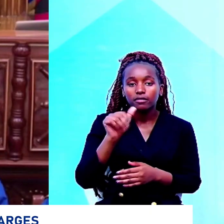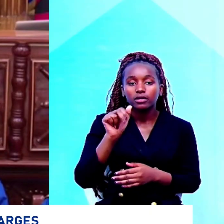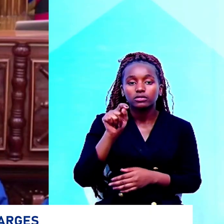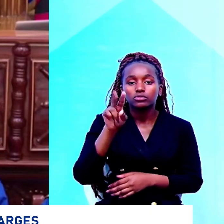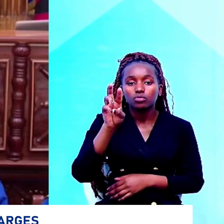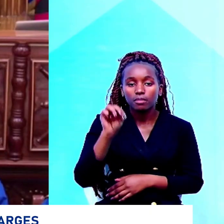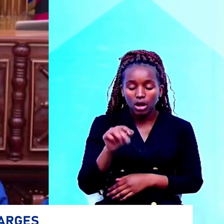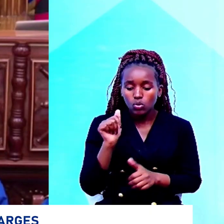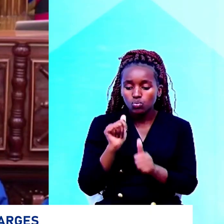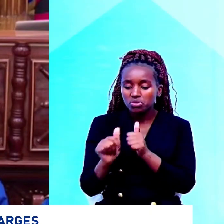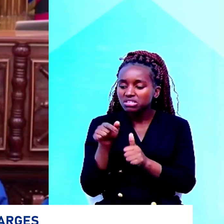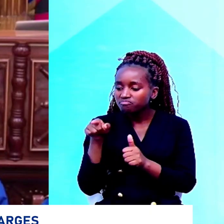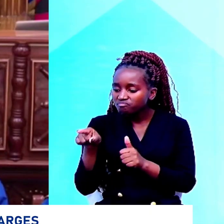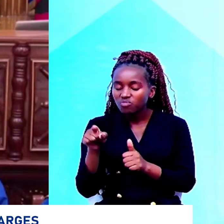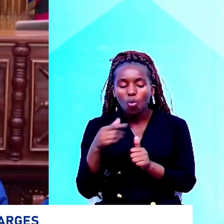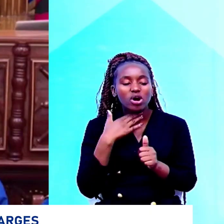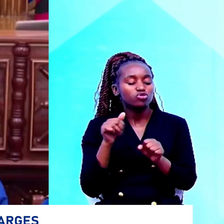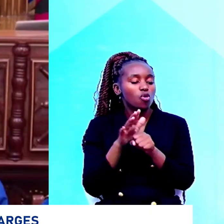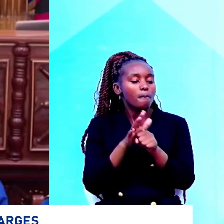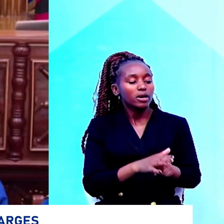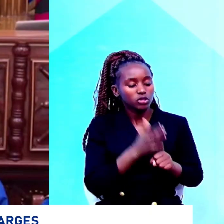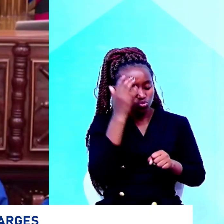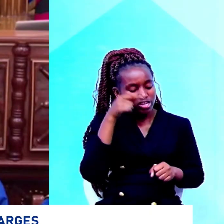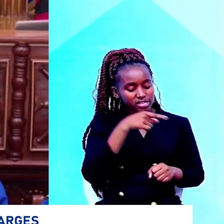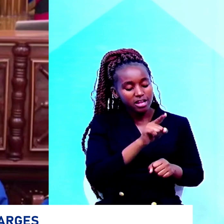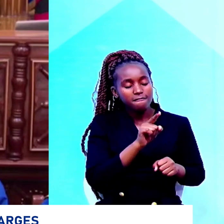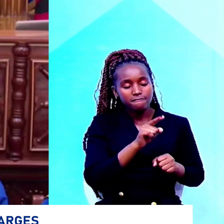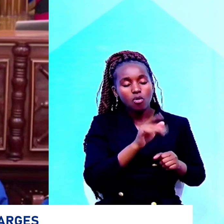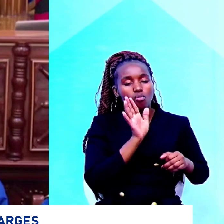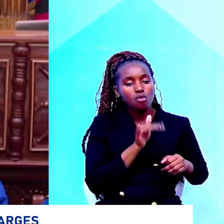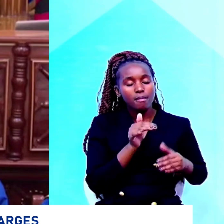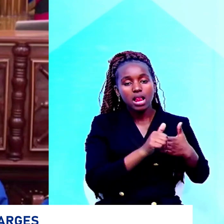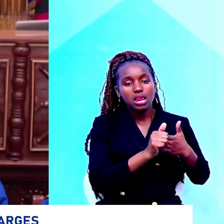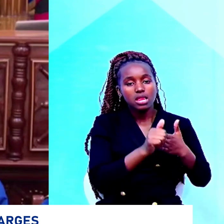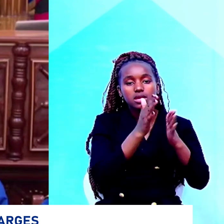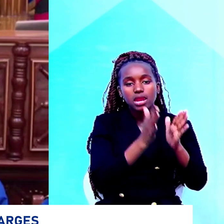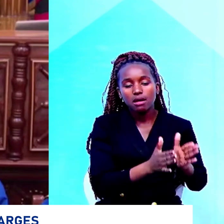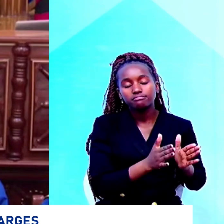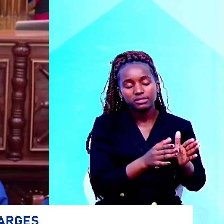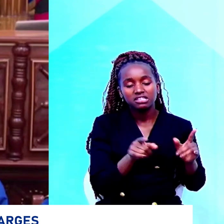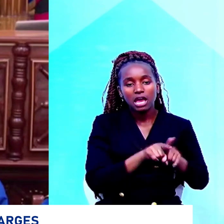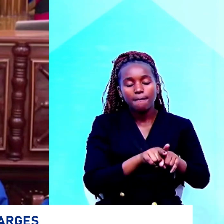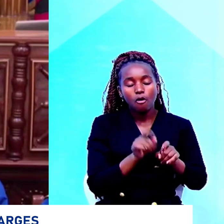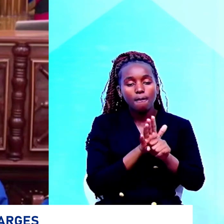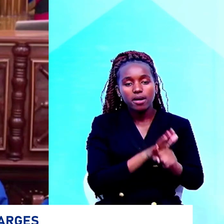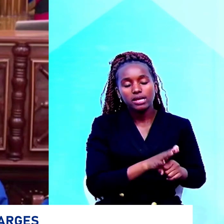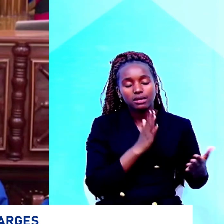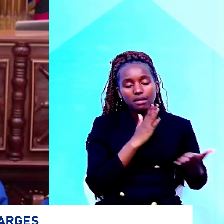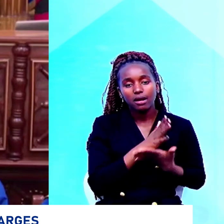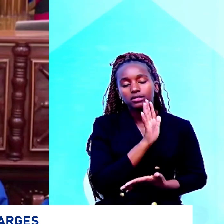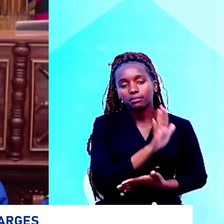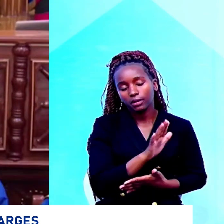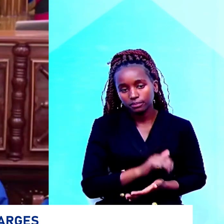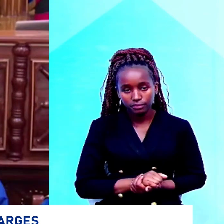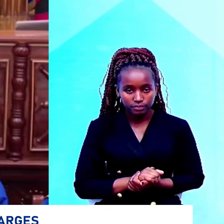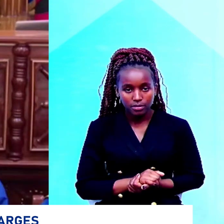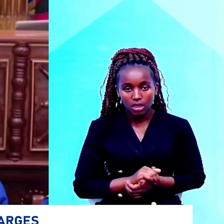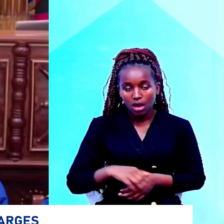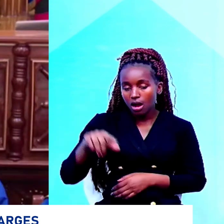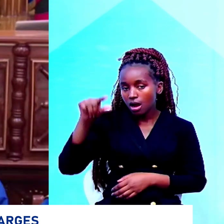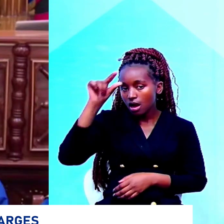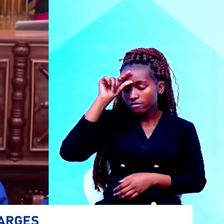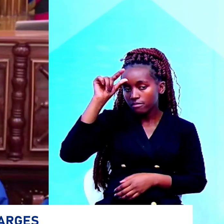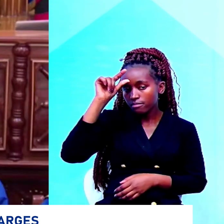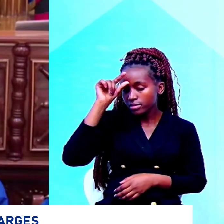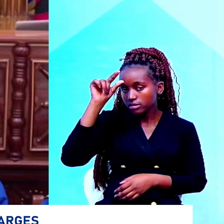degrade her as a woman leader, thus violating her right to dignity. The governor's utterances do not demonstrate